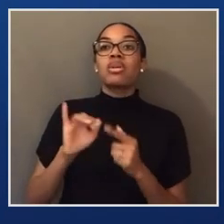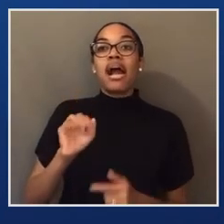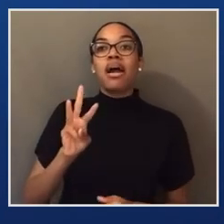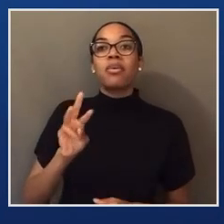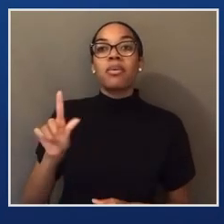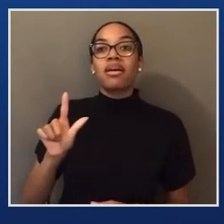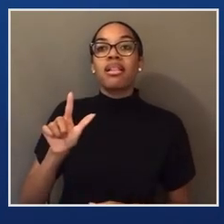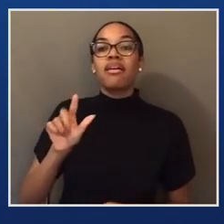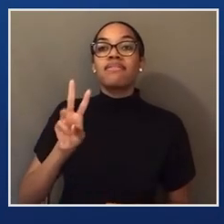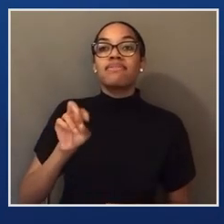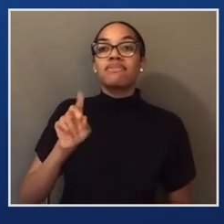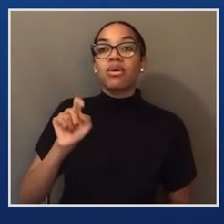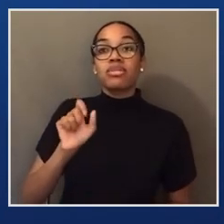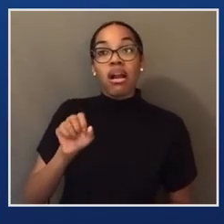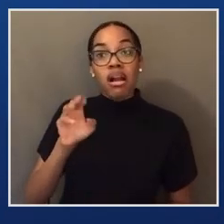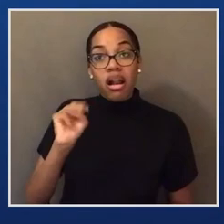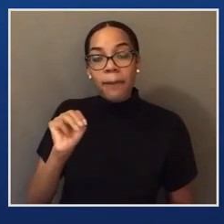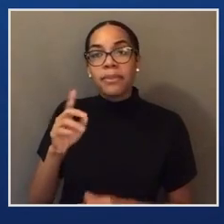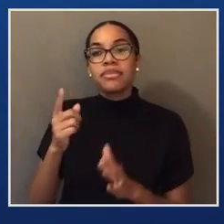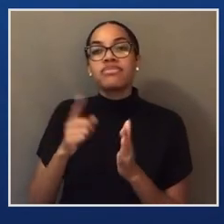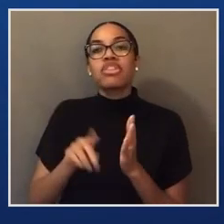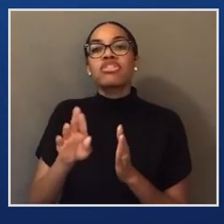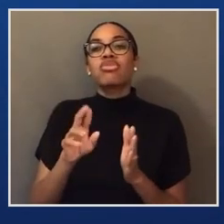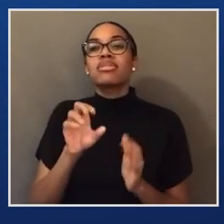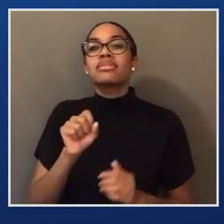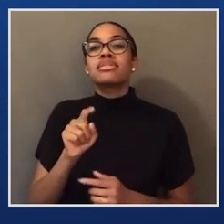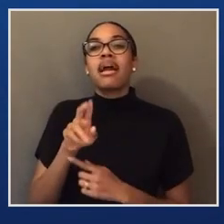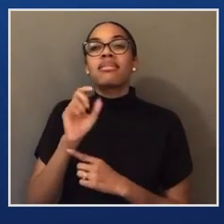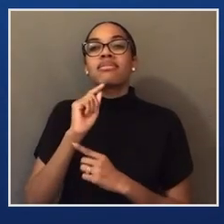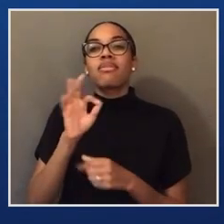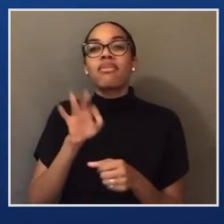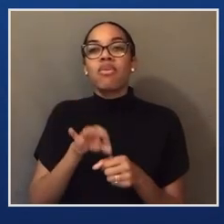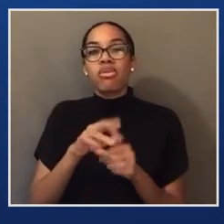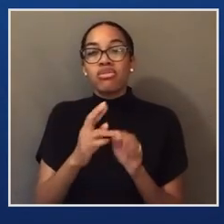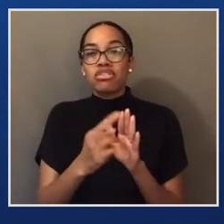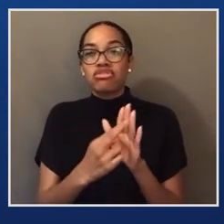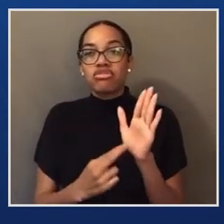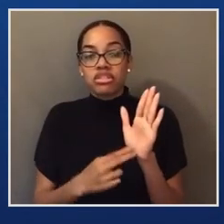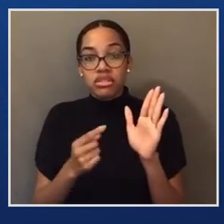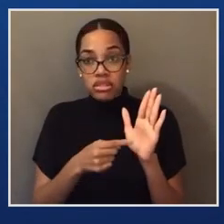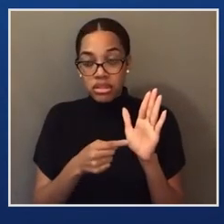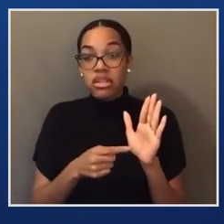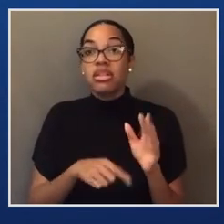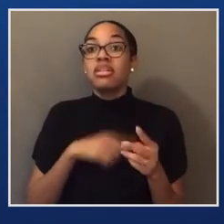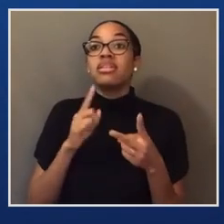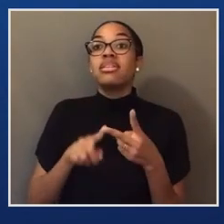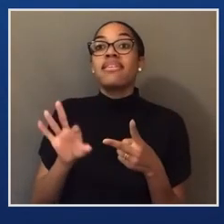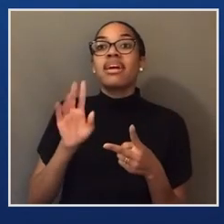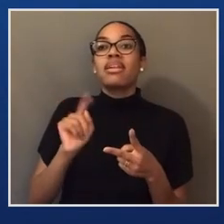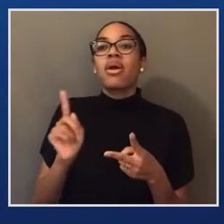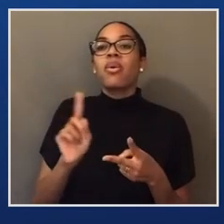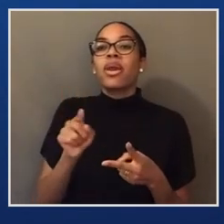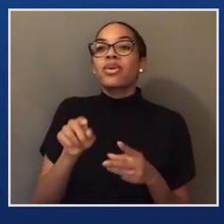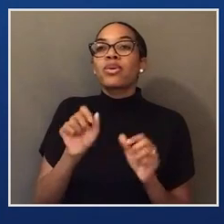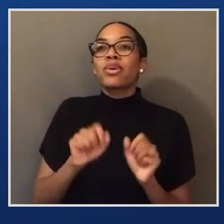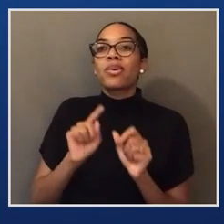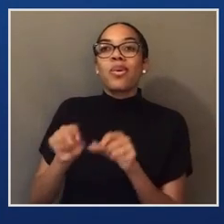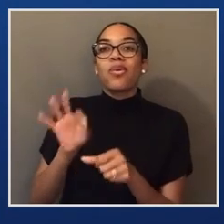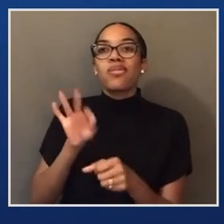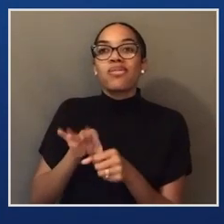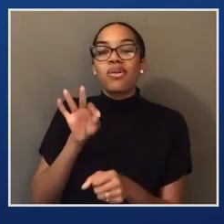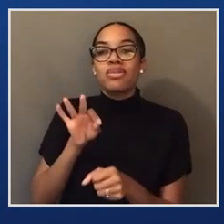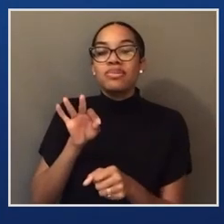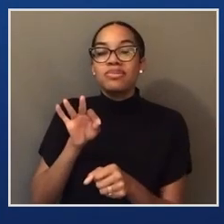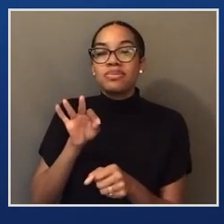status and find out exactly how, when, and where you can cast your